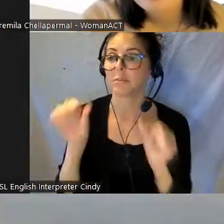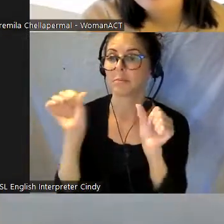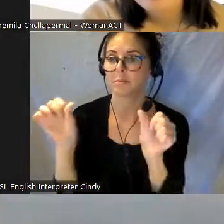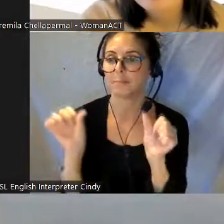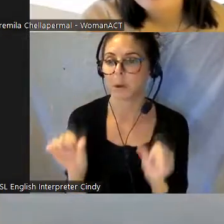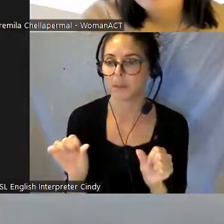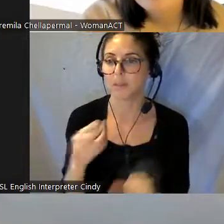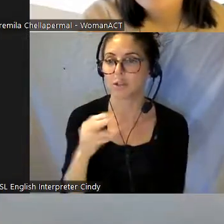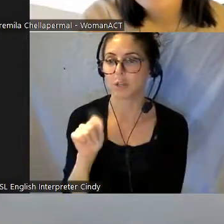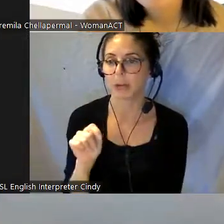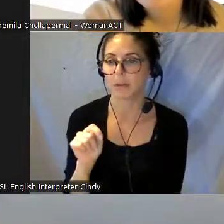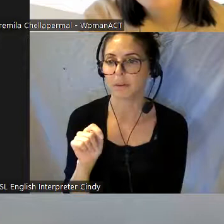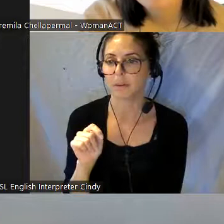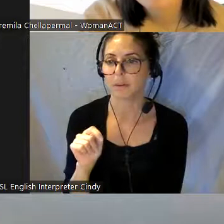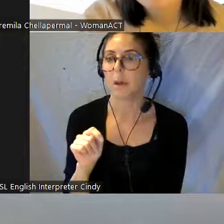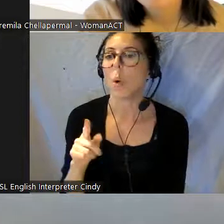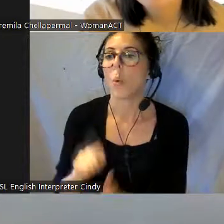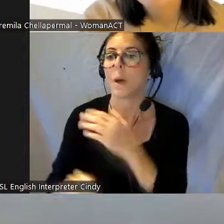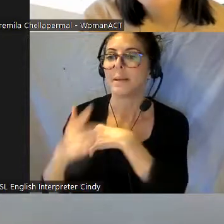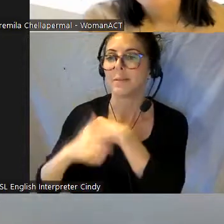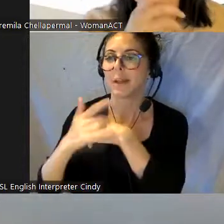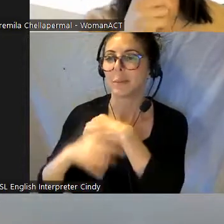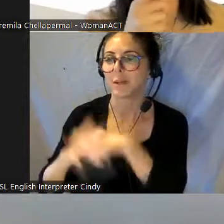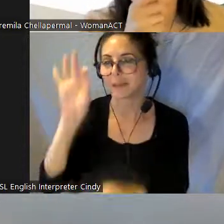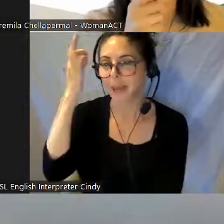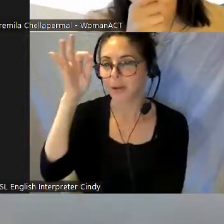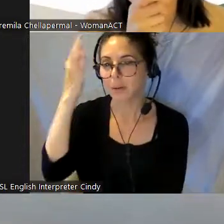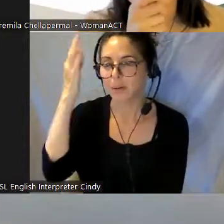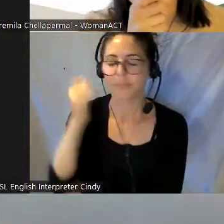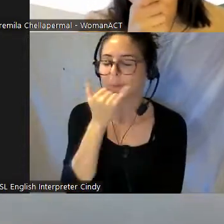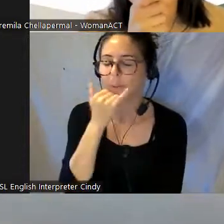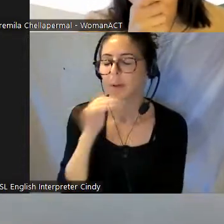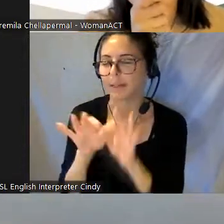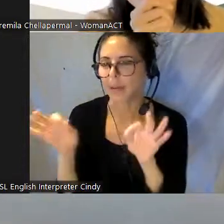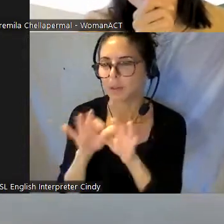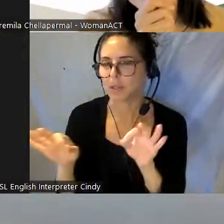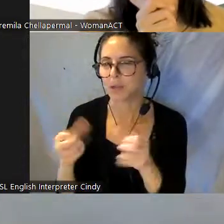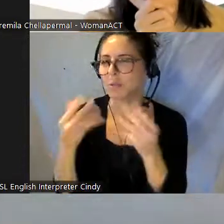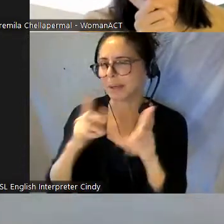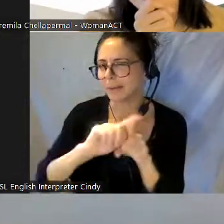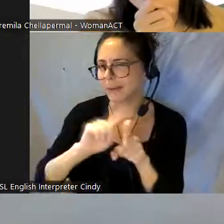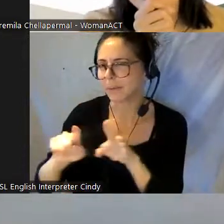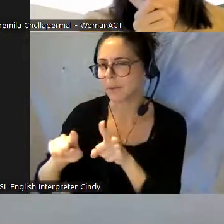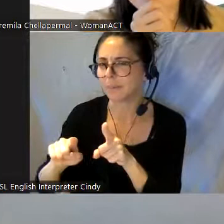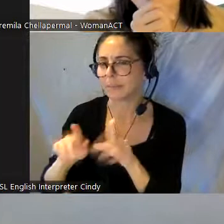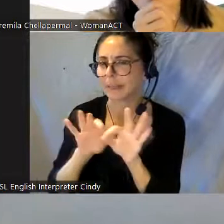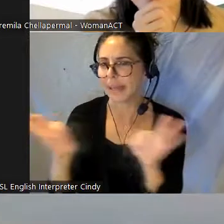on the chat the languages that were available, and there's multiple languages that's been translated into.